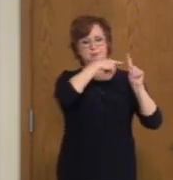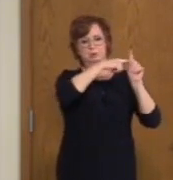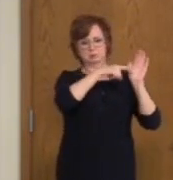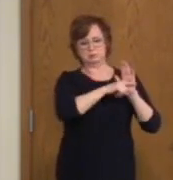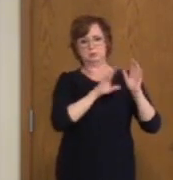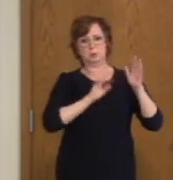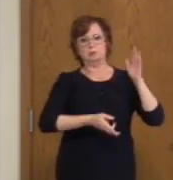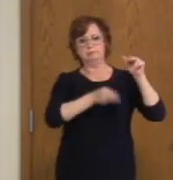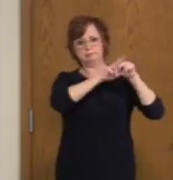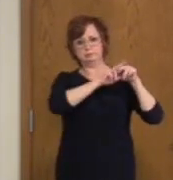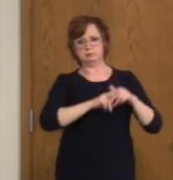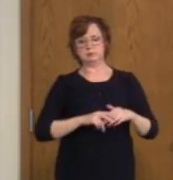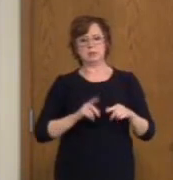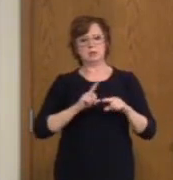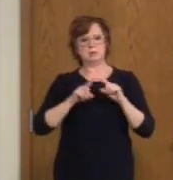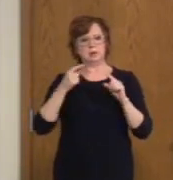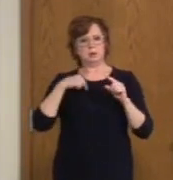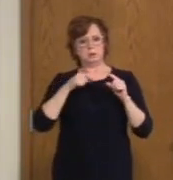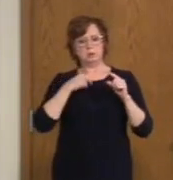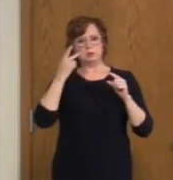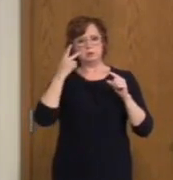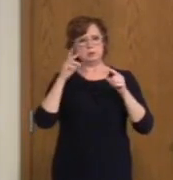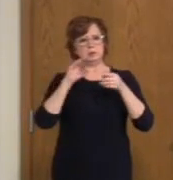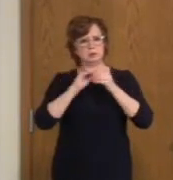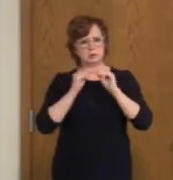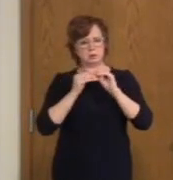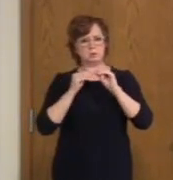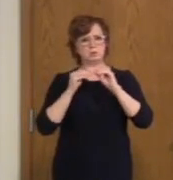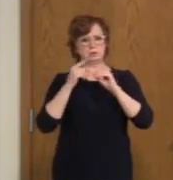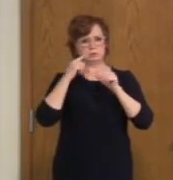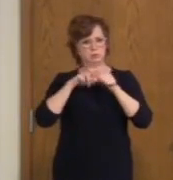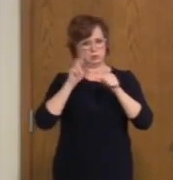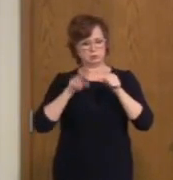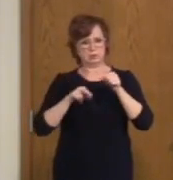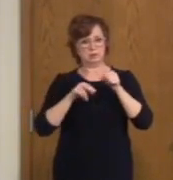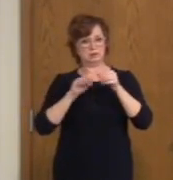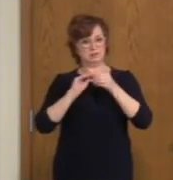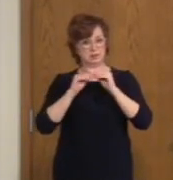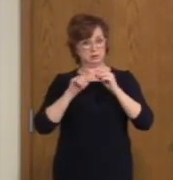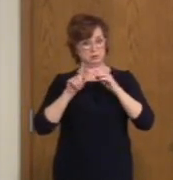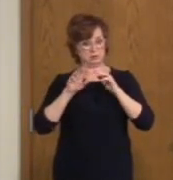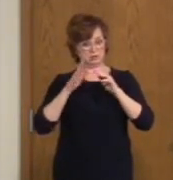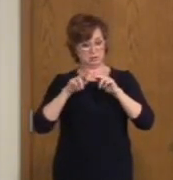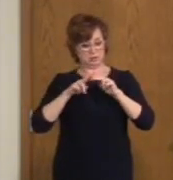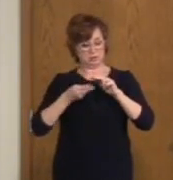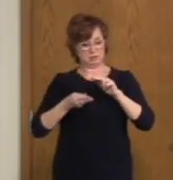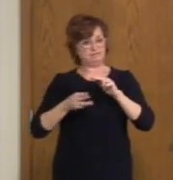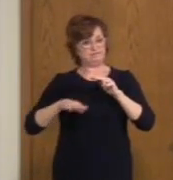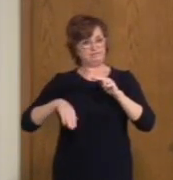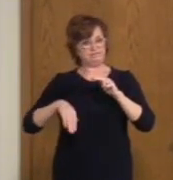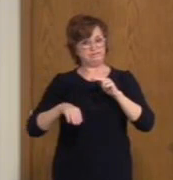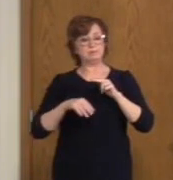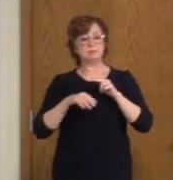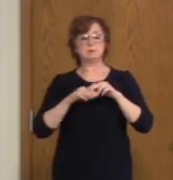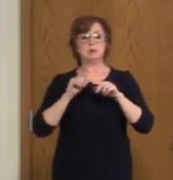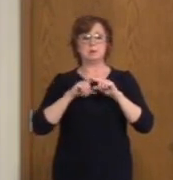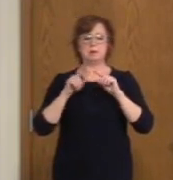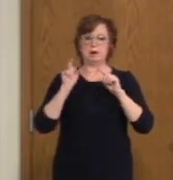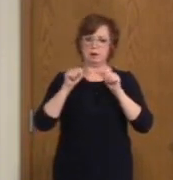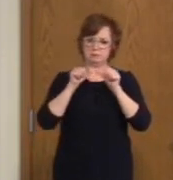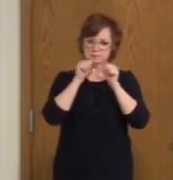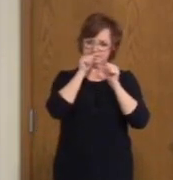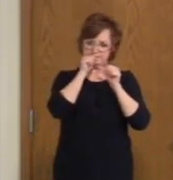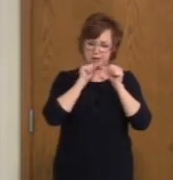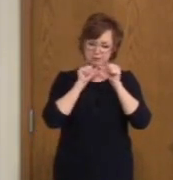having an initial effect. They're nudging case numbers down, but we have to stay the course. And as the Premier said, if